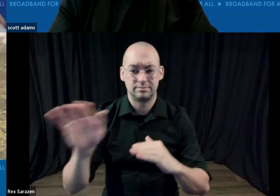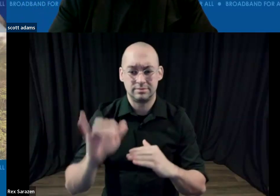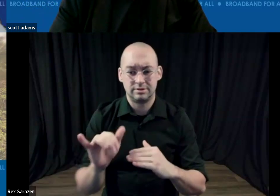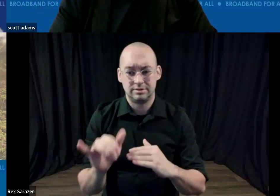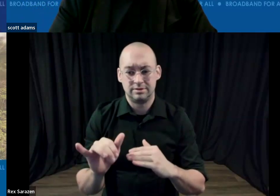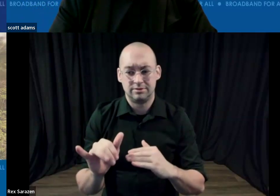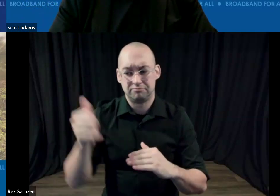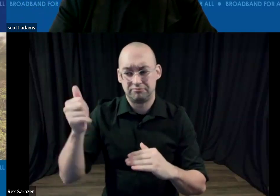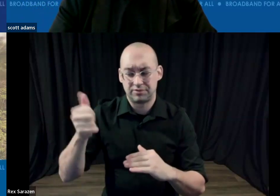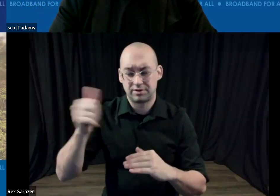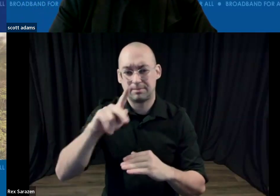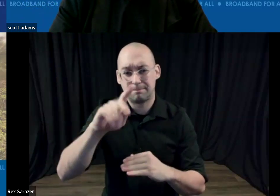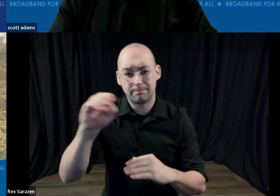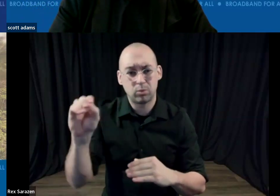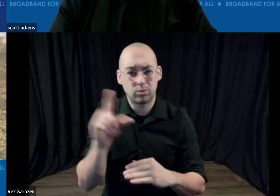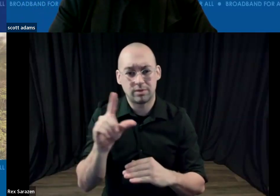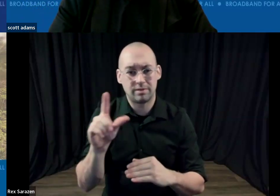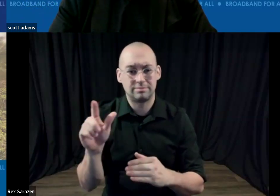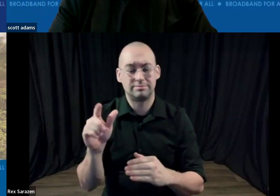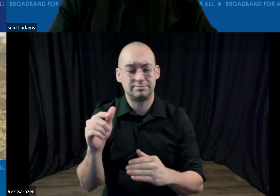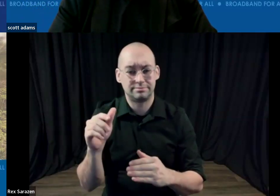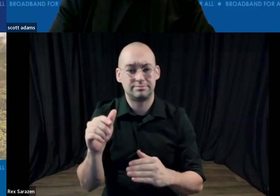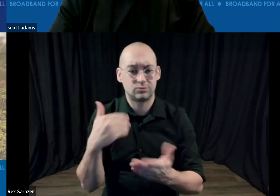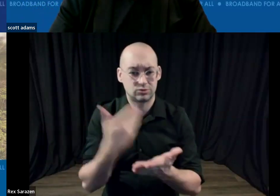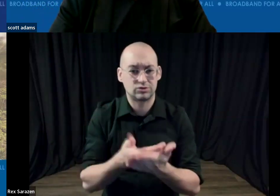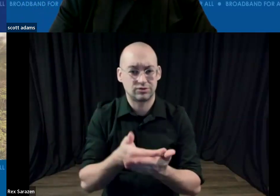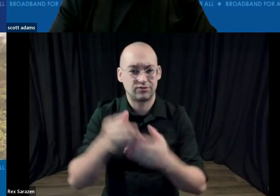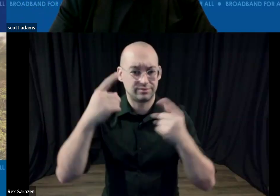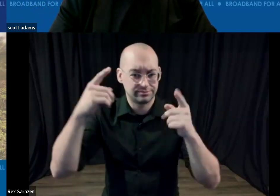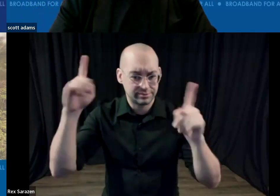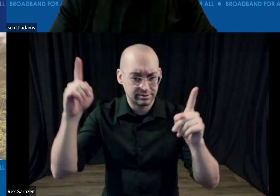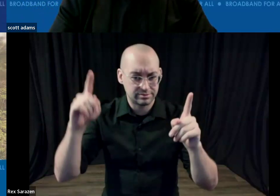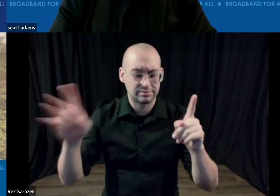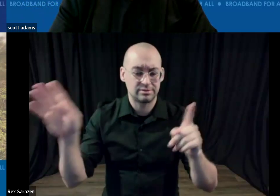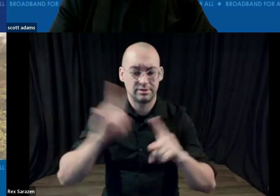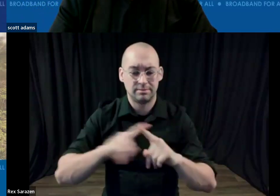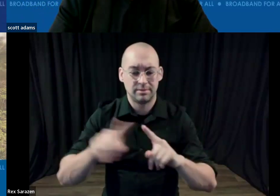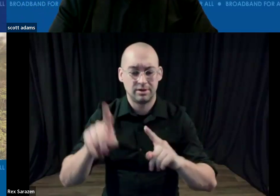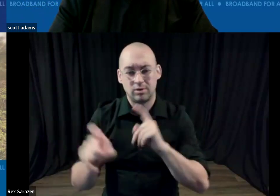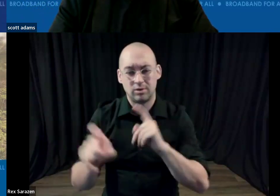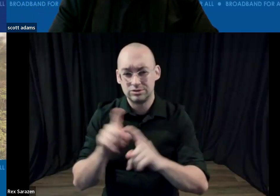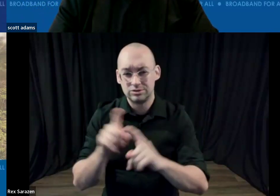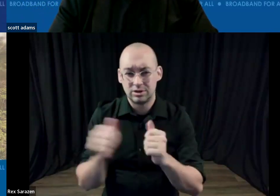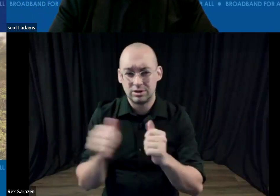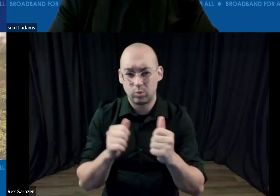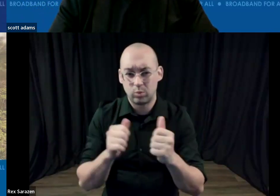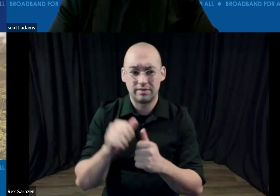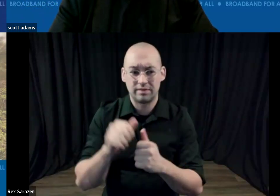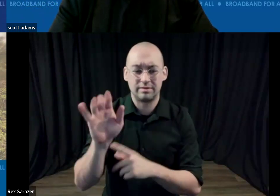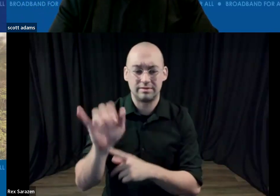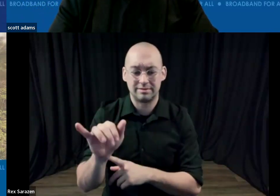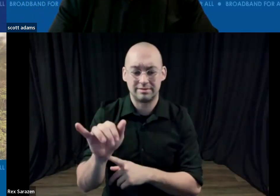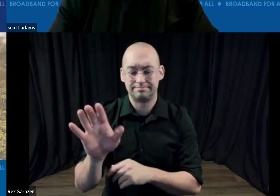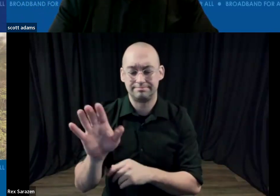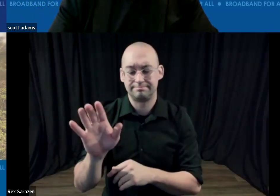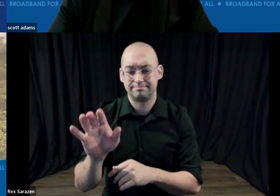funding pool to get to the aims. I think any questions regarding BEAD and its ability to reach, the